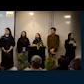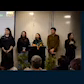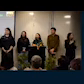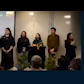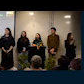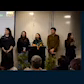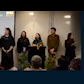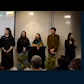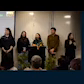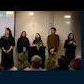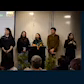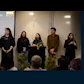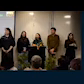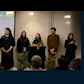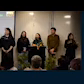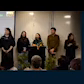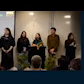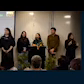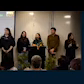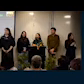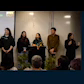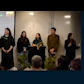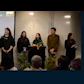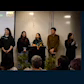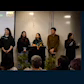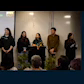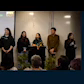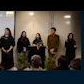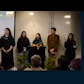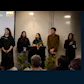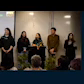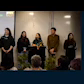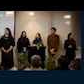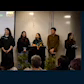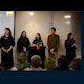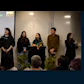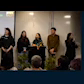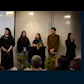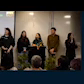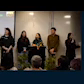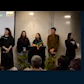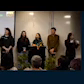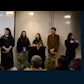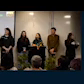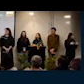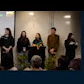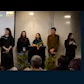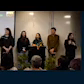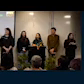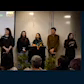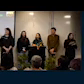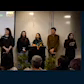half hour as we'll continue to knit neurons. We'll also have the speakers sticking around, so if you'd like to have a chat or if you have any questions for